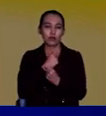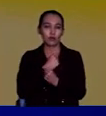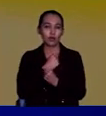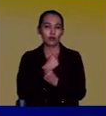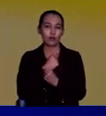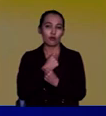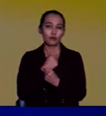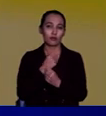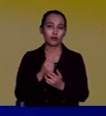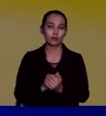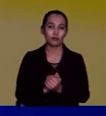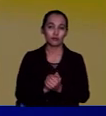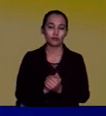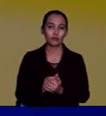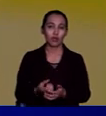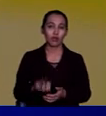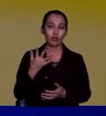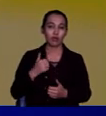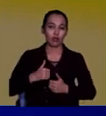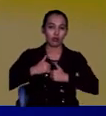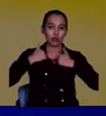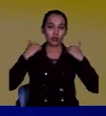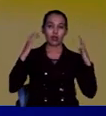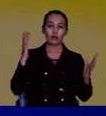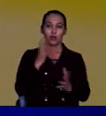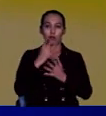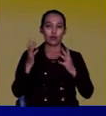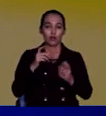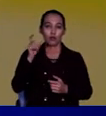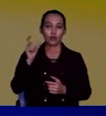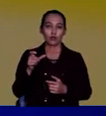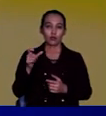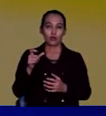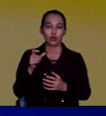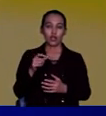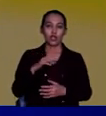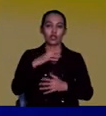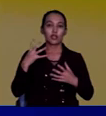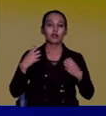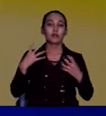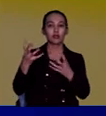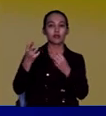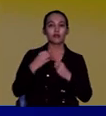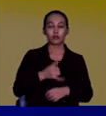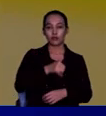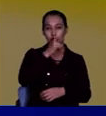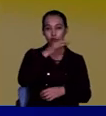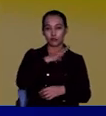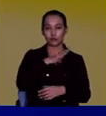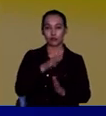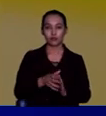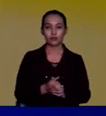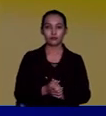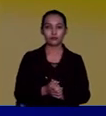o'ranib olibdi. Qancha harakat qilmasin, yo'lovchining po'stinini shamol yecha olmabdi.